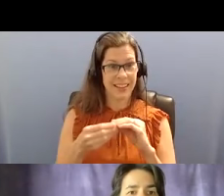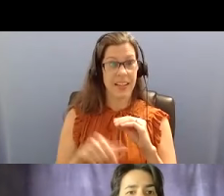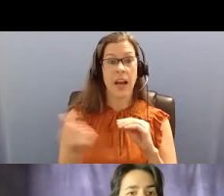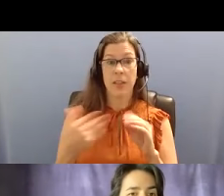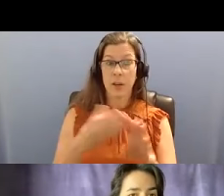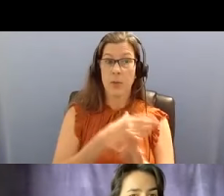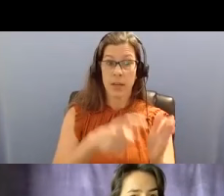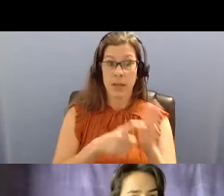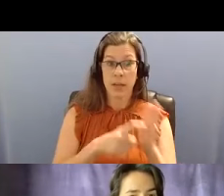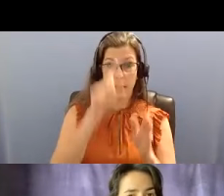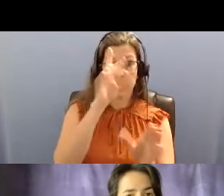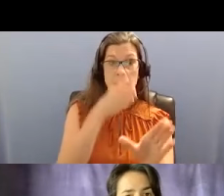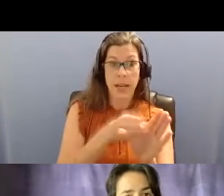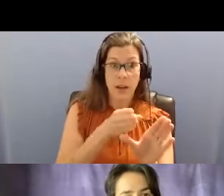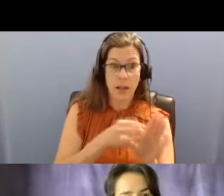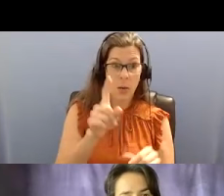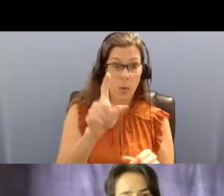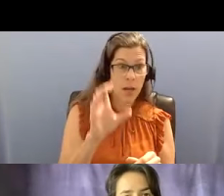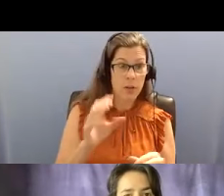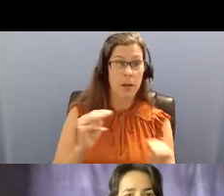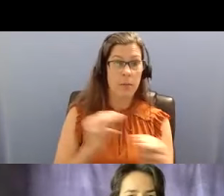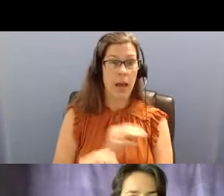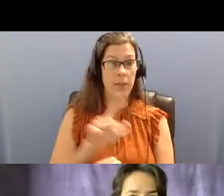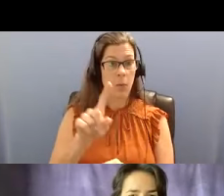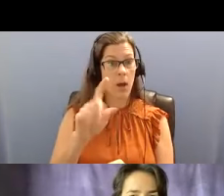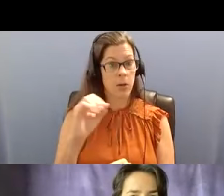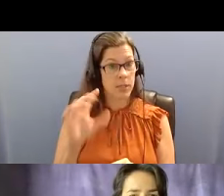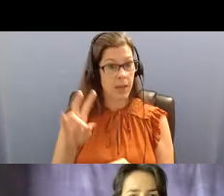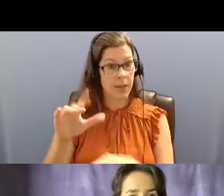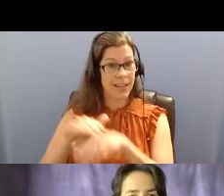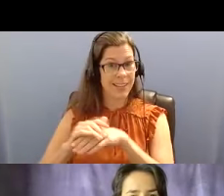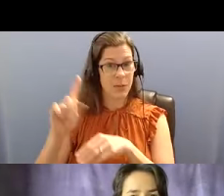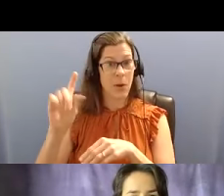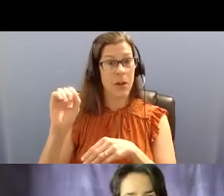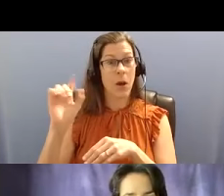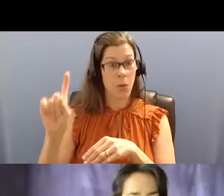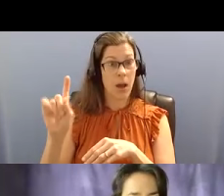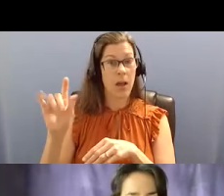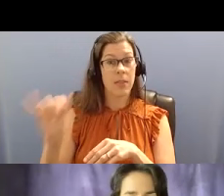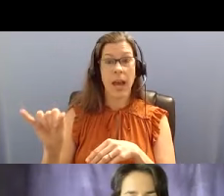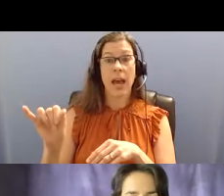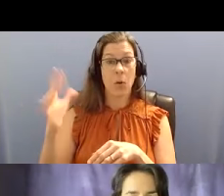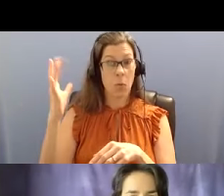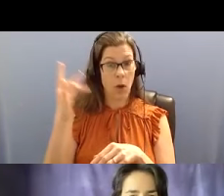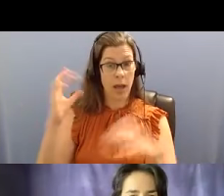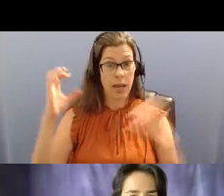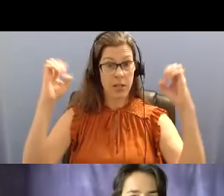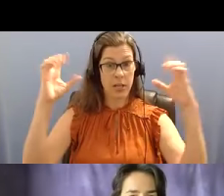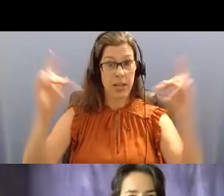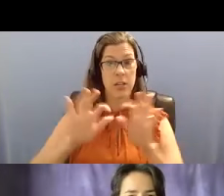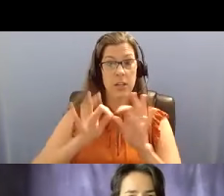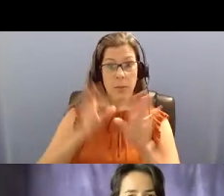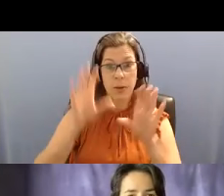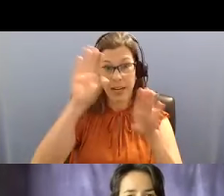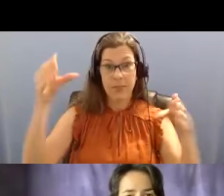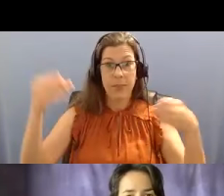are Psychology 100, Math 107, and English 101. This is especially because it's an educational interpreting